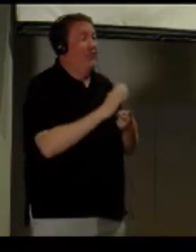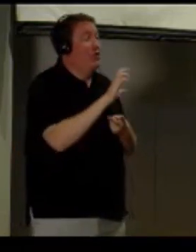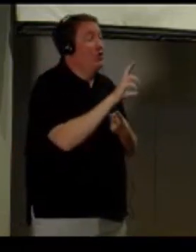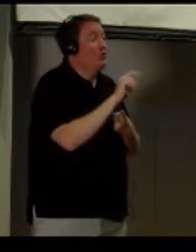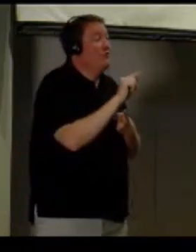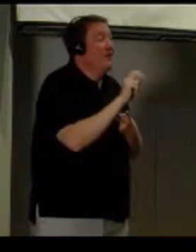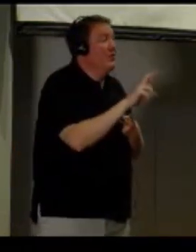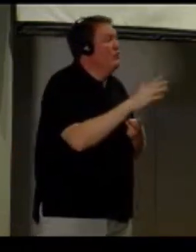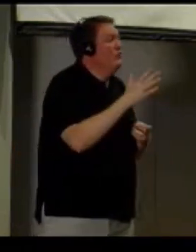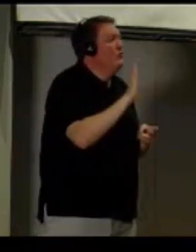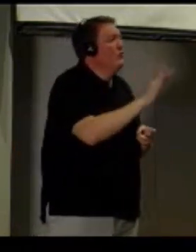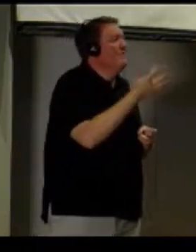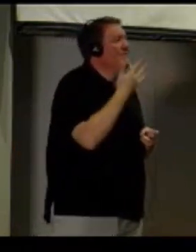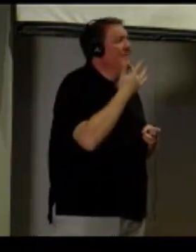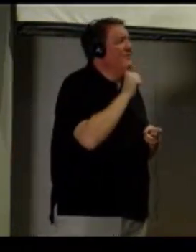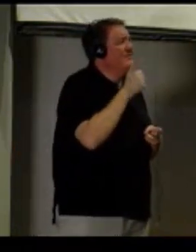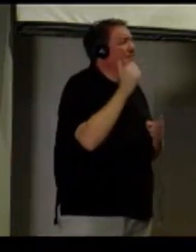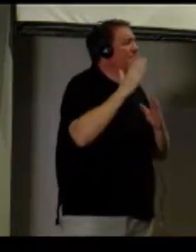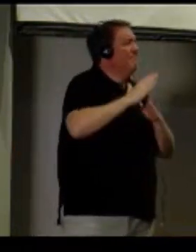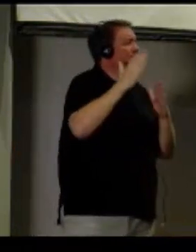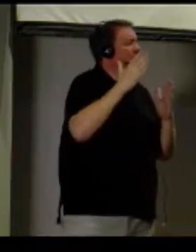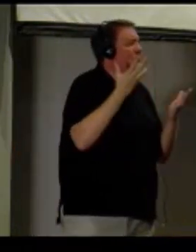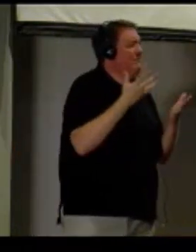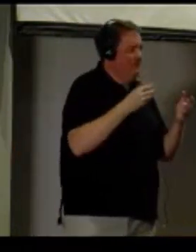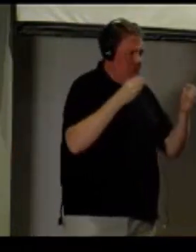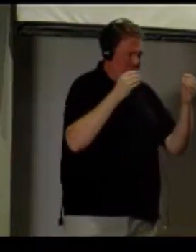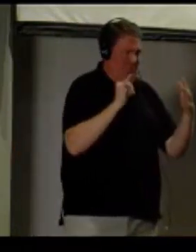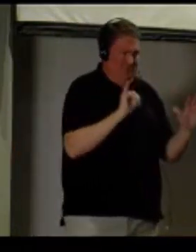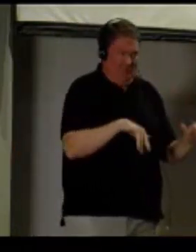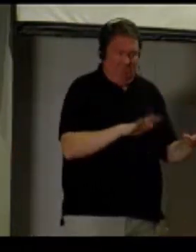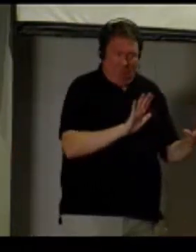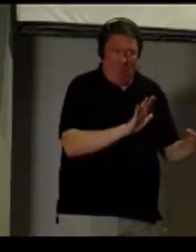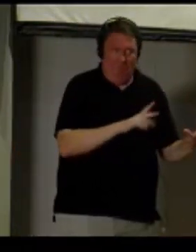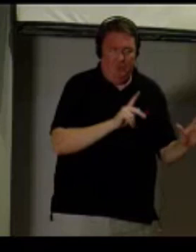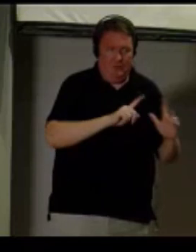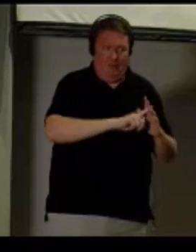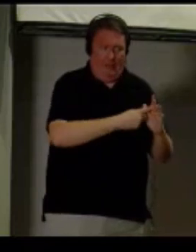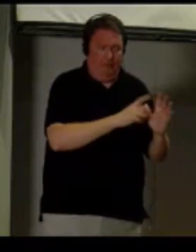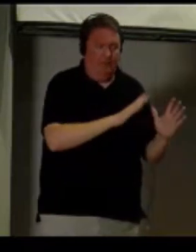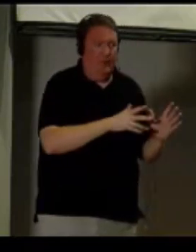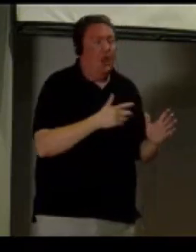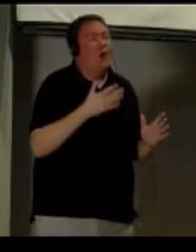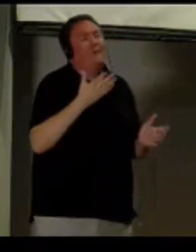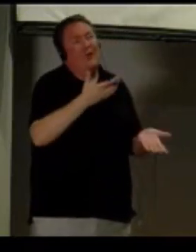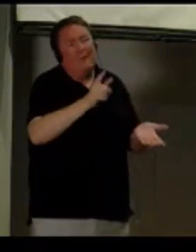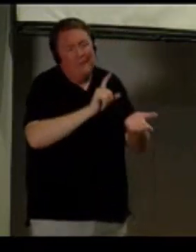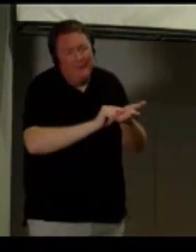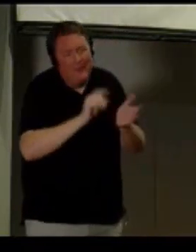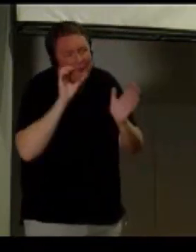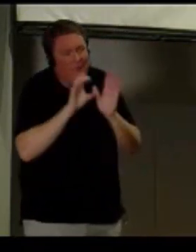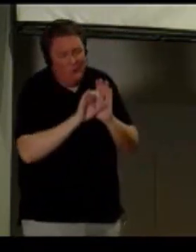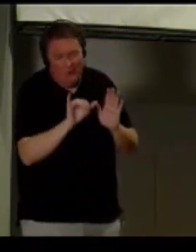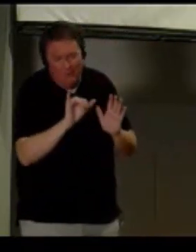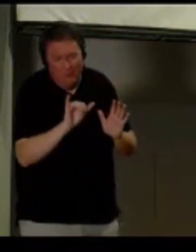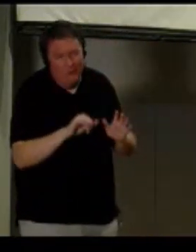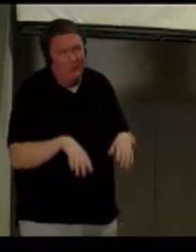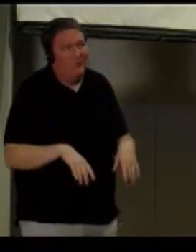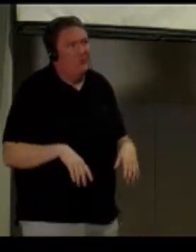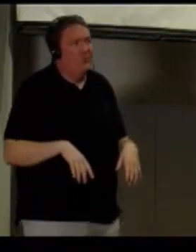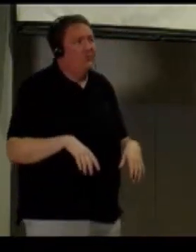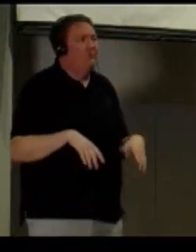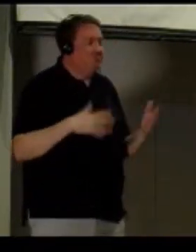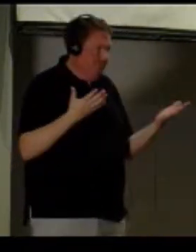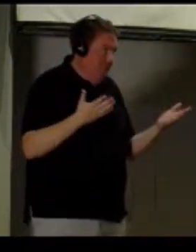from their exhibitions and from the collection. We also needed to have a lot of publication photographs and photographs for